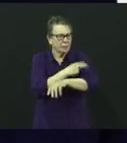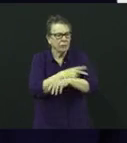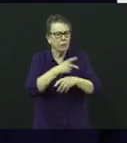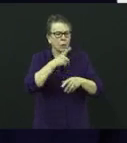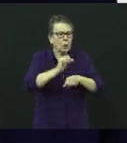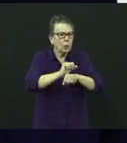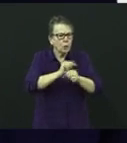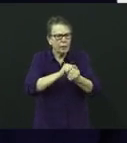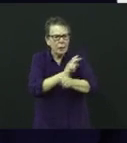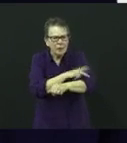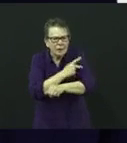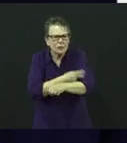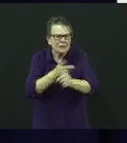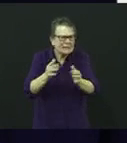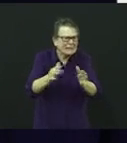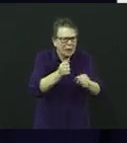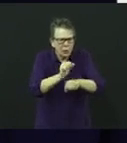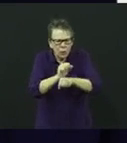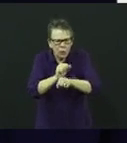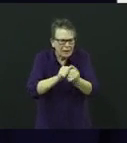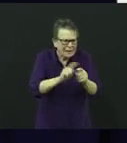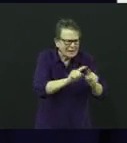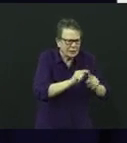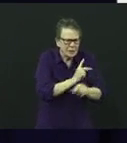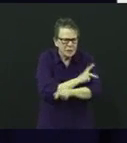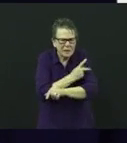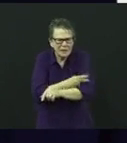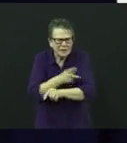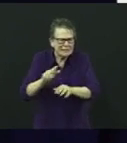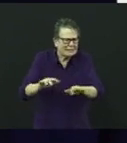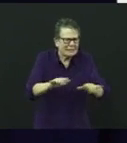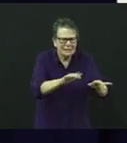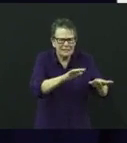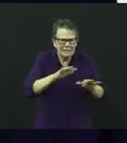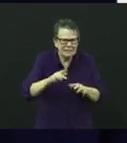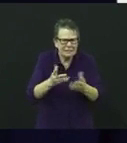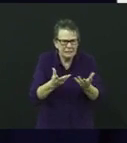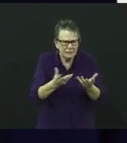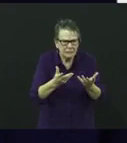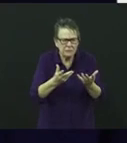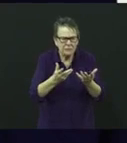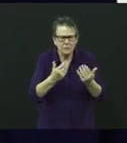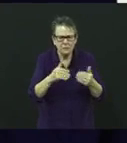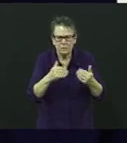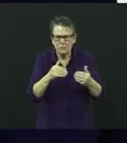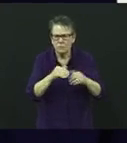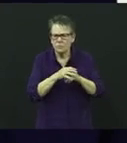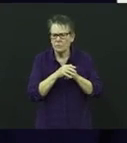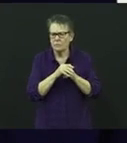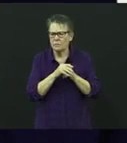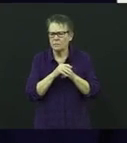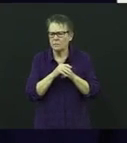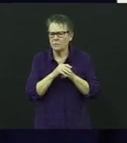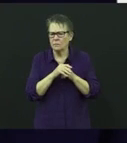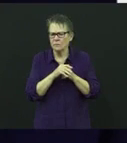cases for a total of cases over 3,600. The county breakdown of the new cases is as